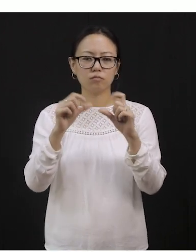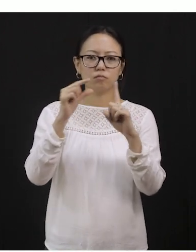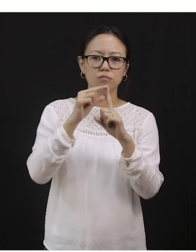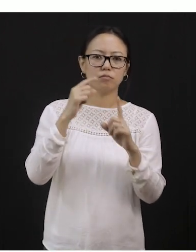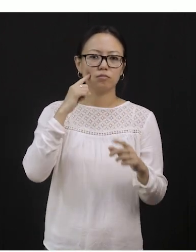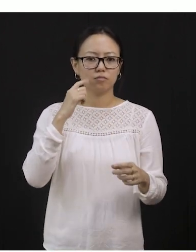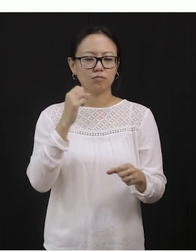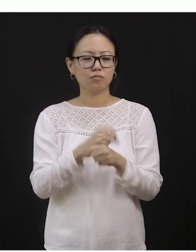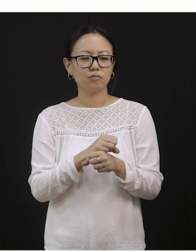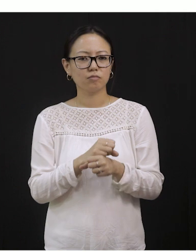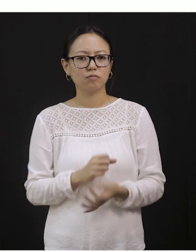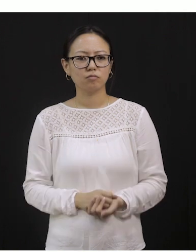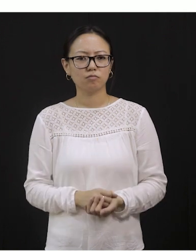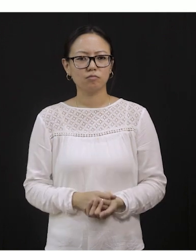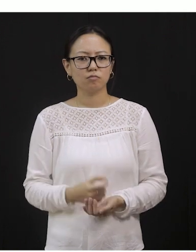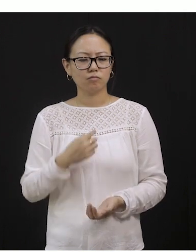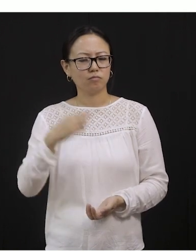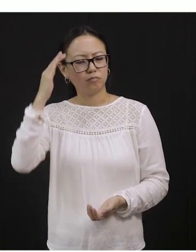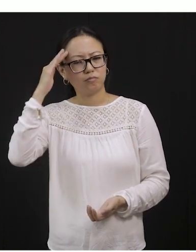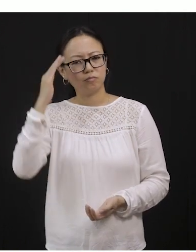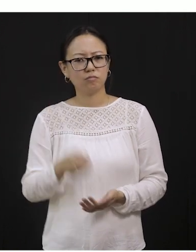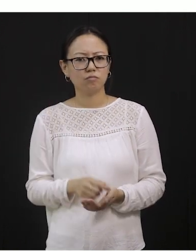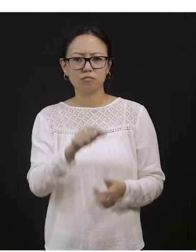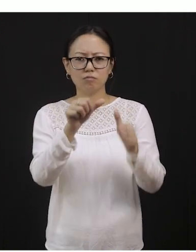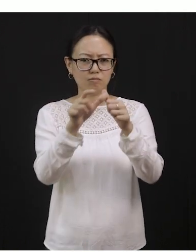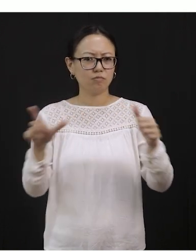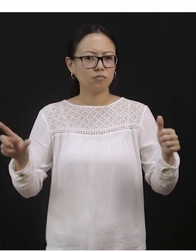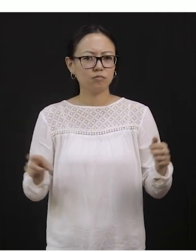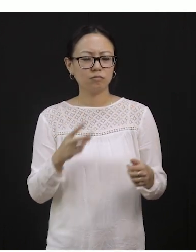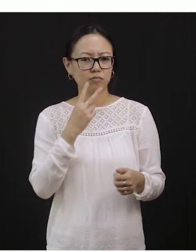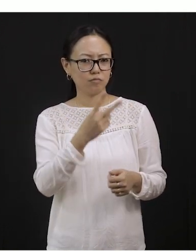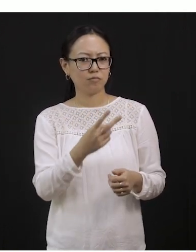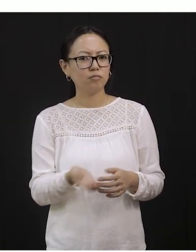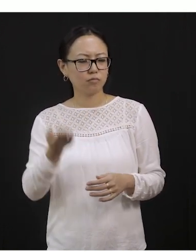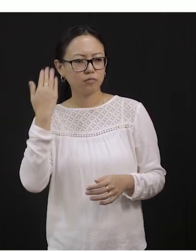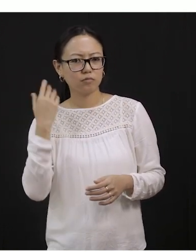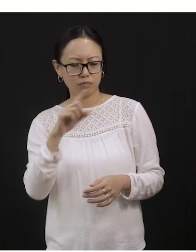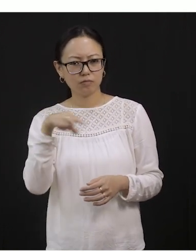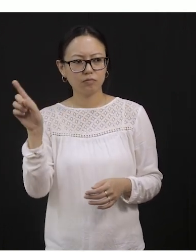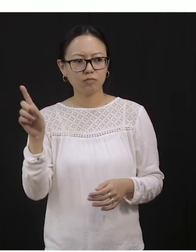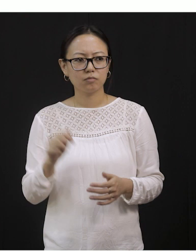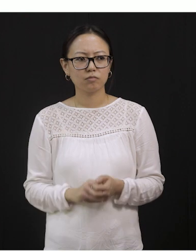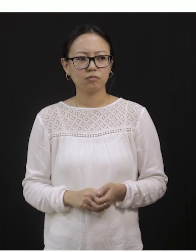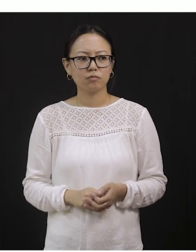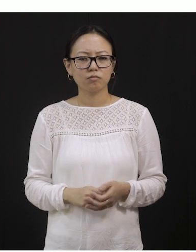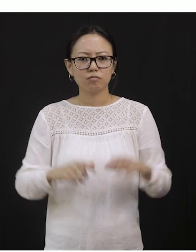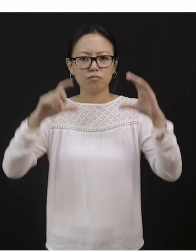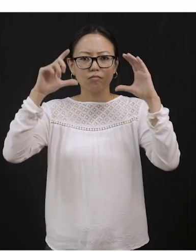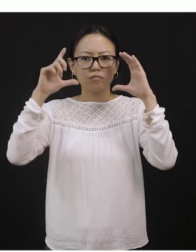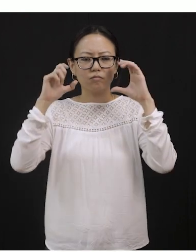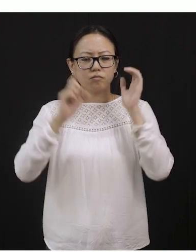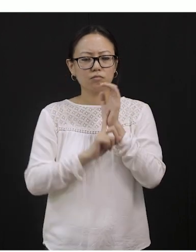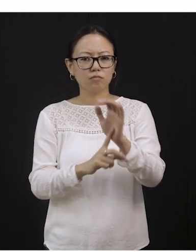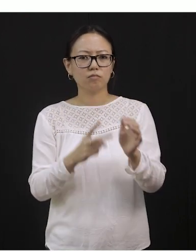at home, right? Okay. Now the next classwork is about telling me the name of this cartoon show.